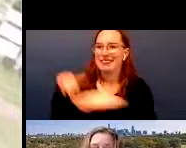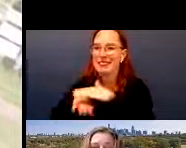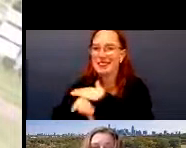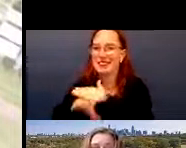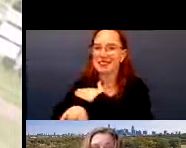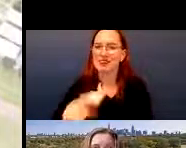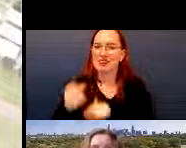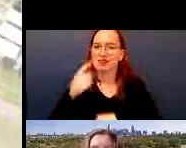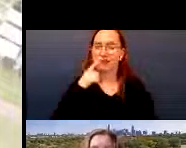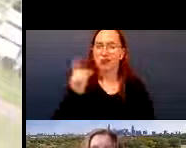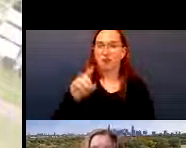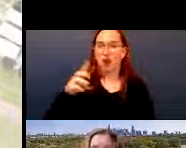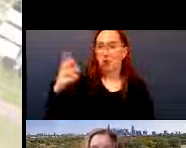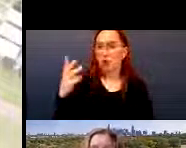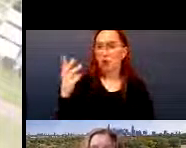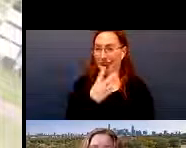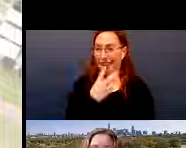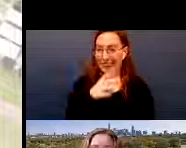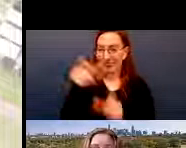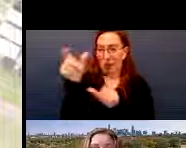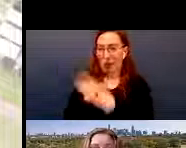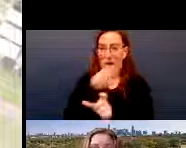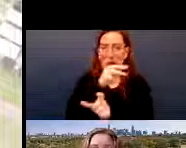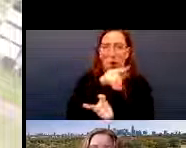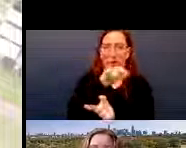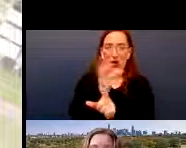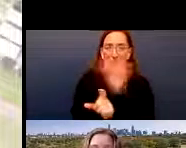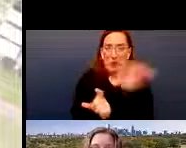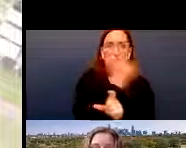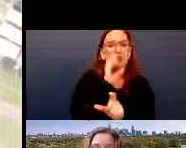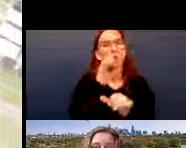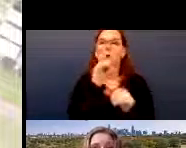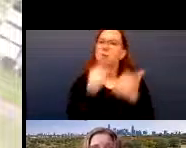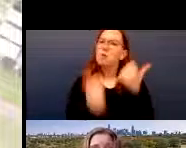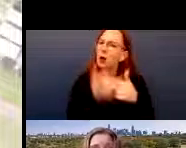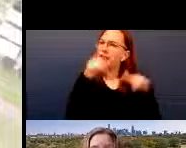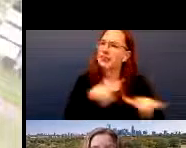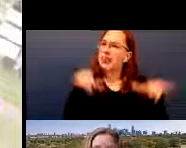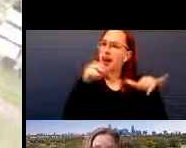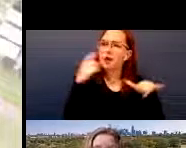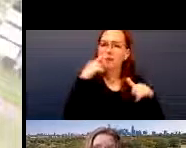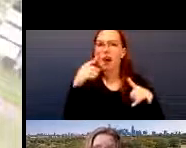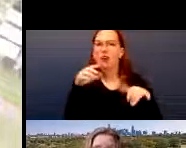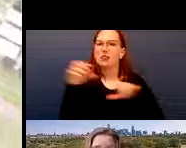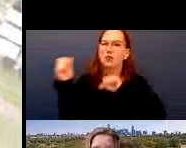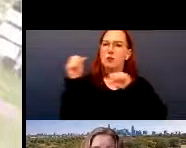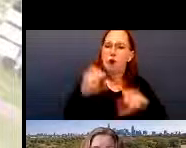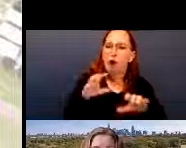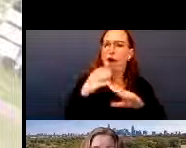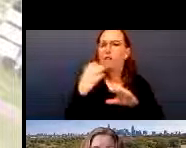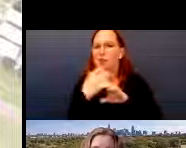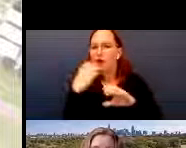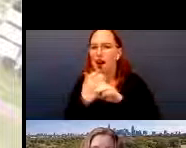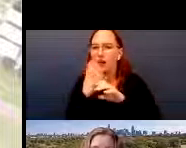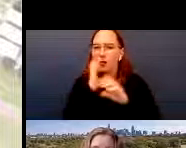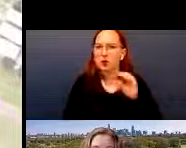Mopac, largely remains as it is today, but with improved access and circulation for drop-off and buses, as you can